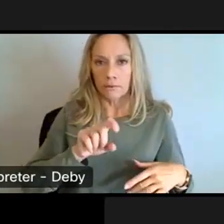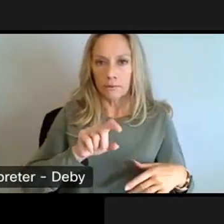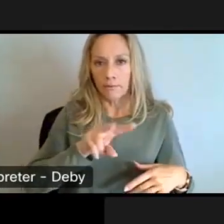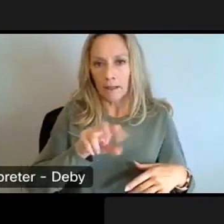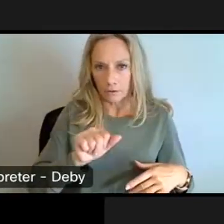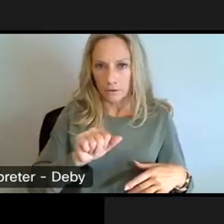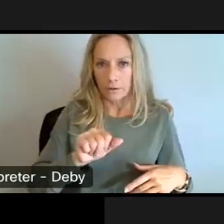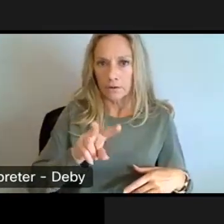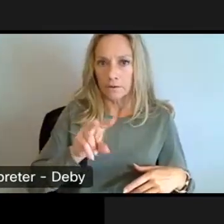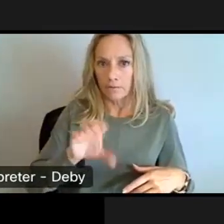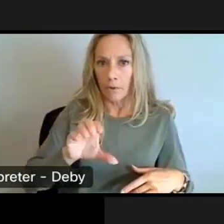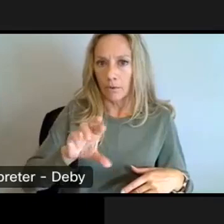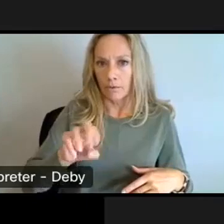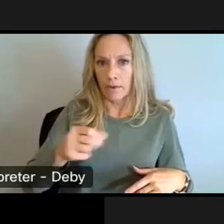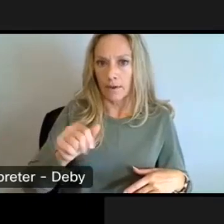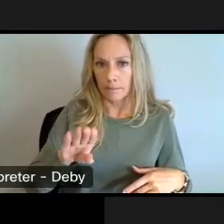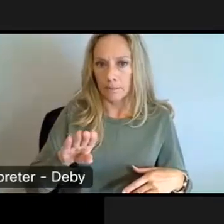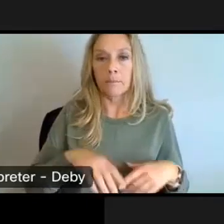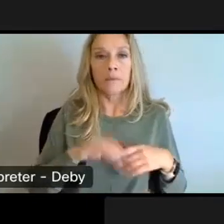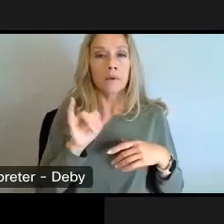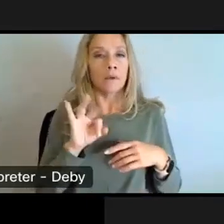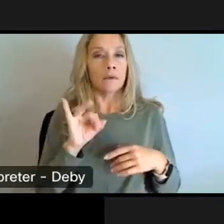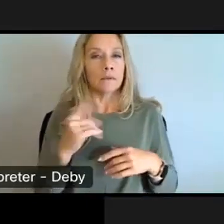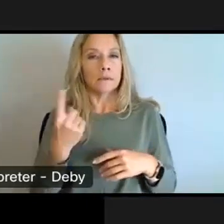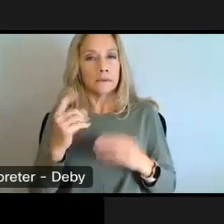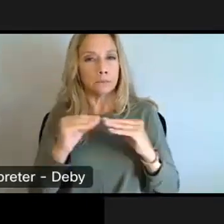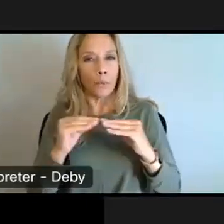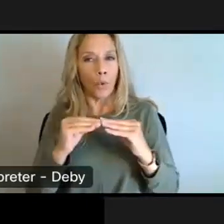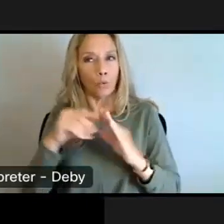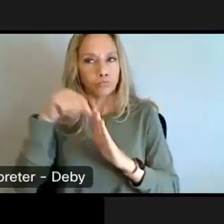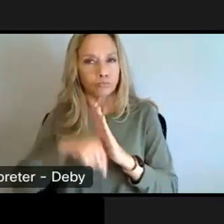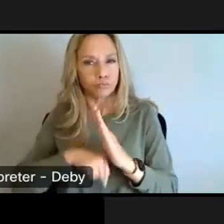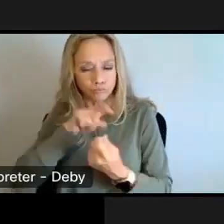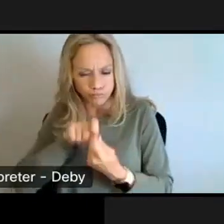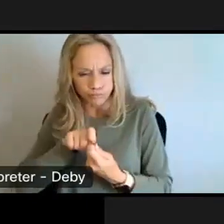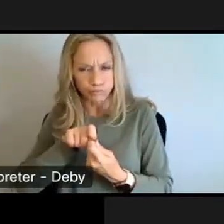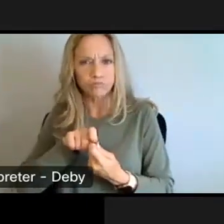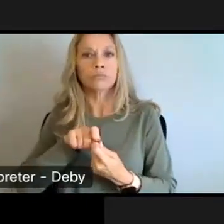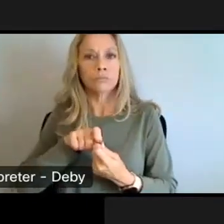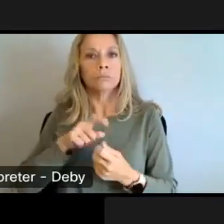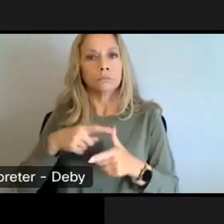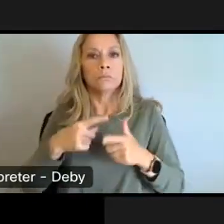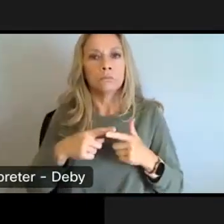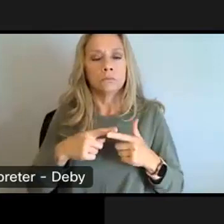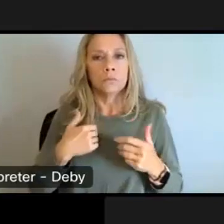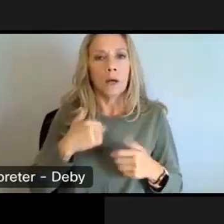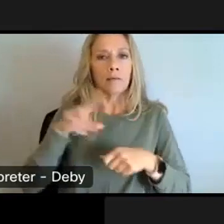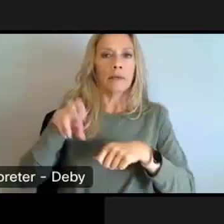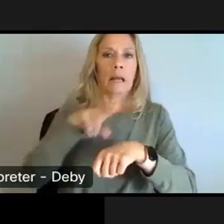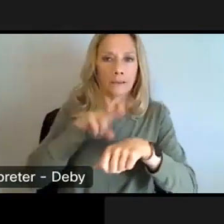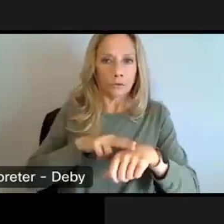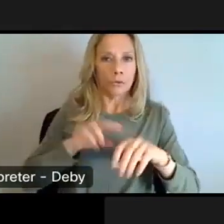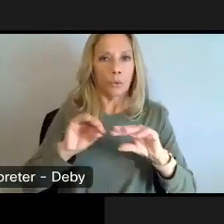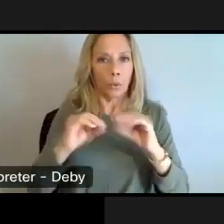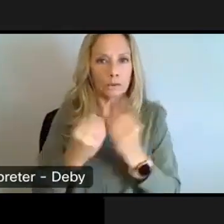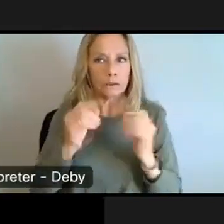voc rehab. If it's something a little bit more detailed, then there's national